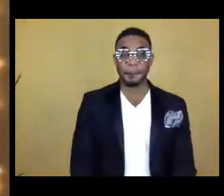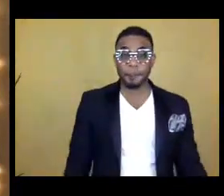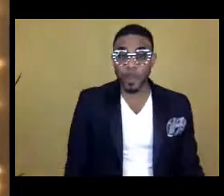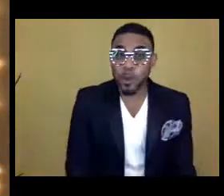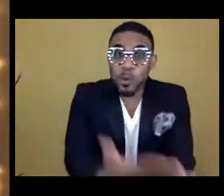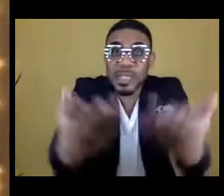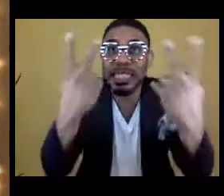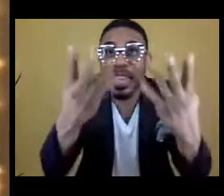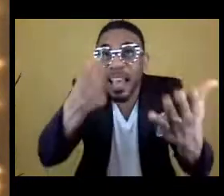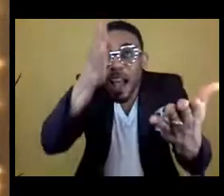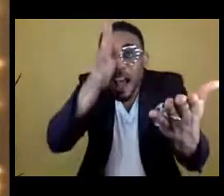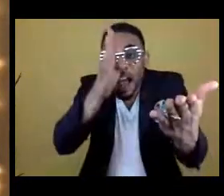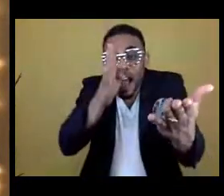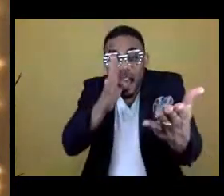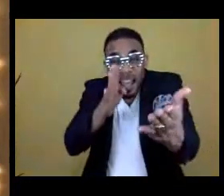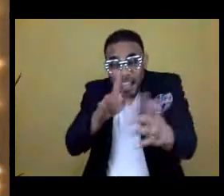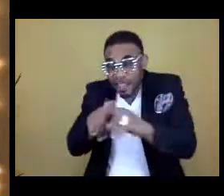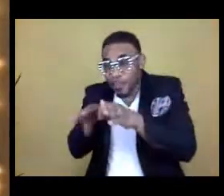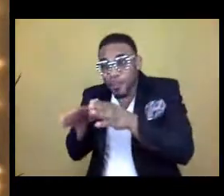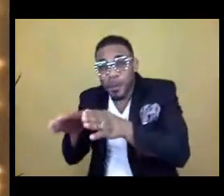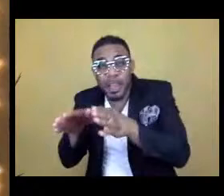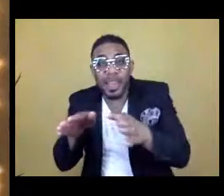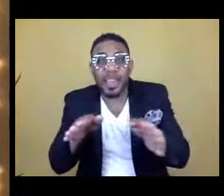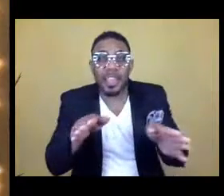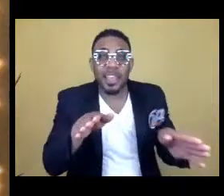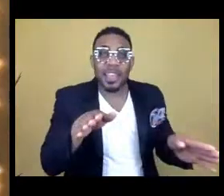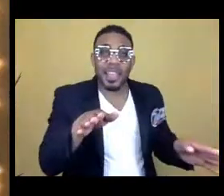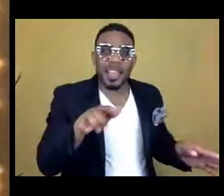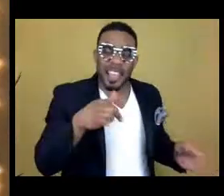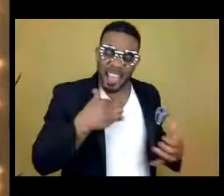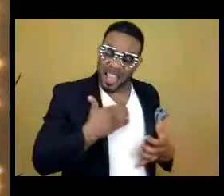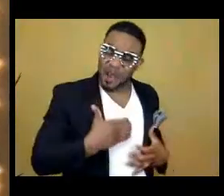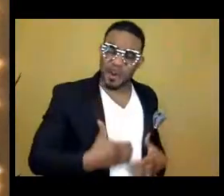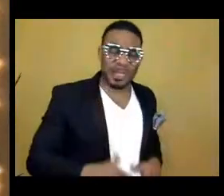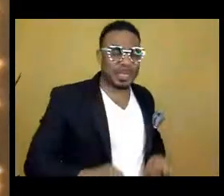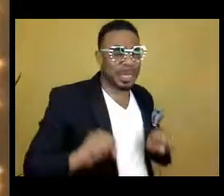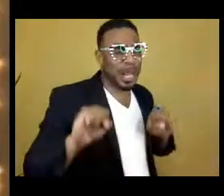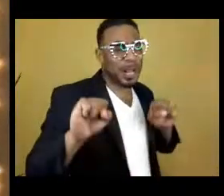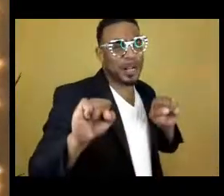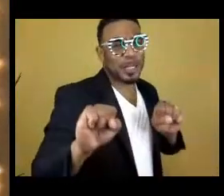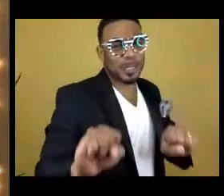You see God in ways I wish I